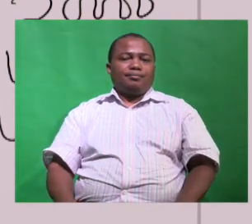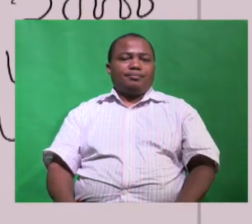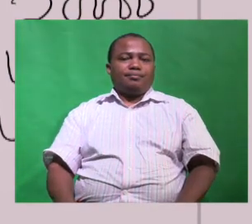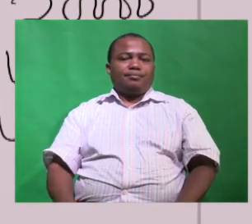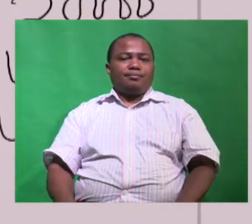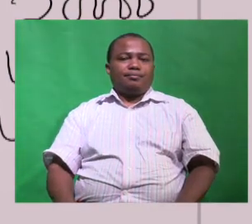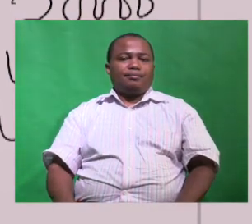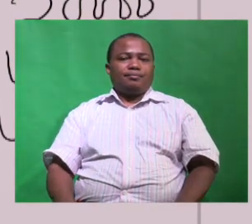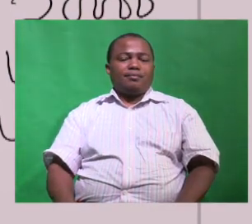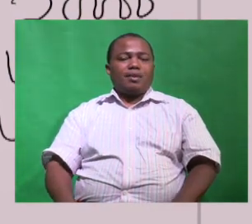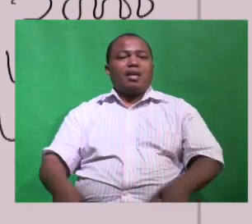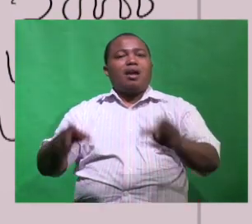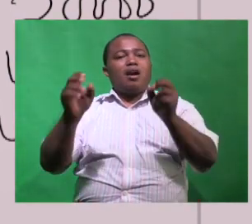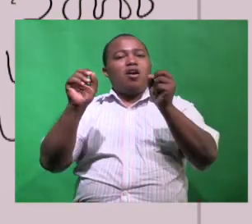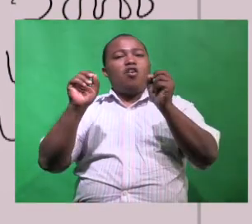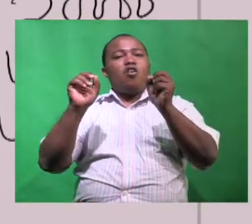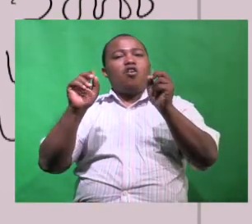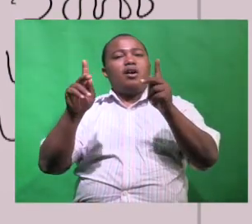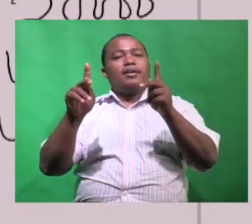Okay.